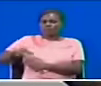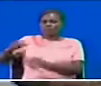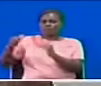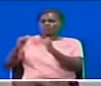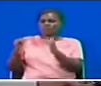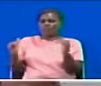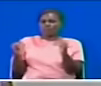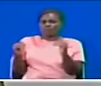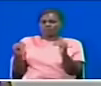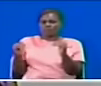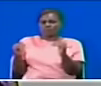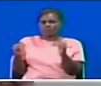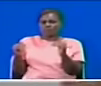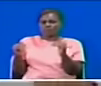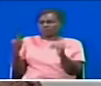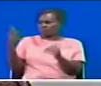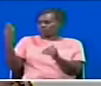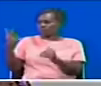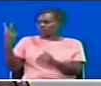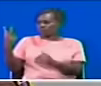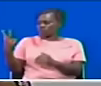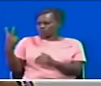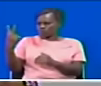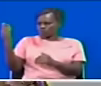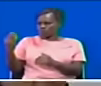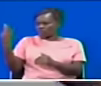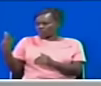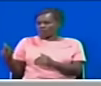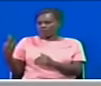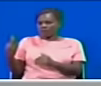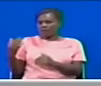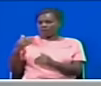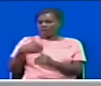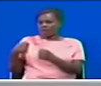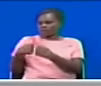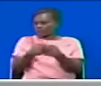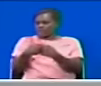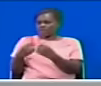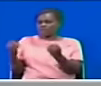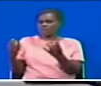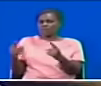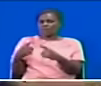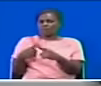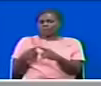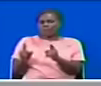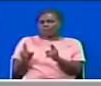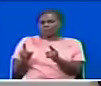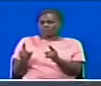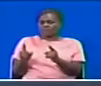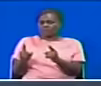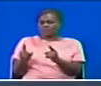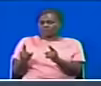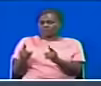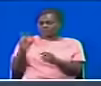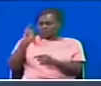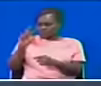were able to sort out the two-thirds gender rule. They have no problem at the county level. They've had a lot of challenges with it. But it's at the National Assembly that we still